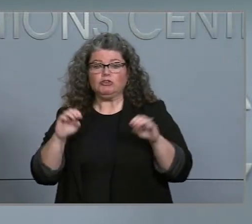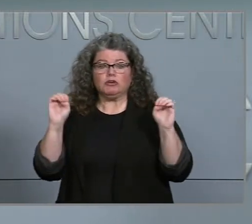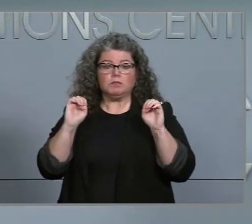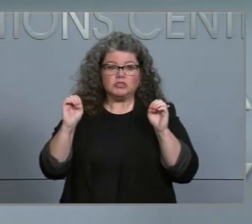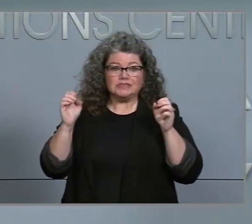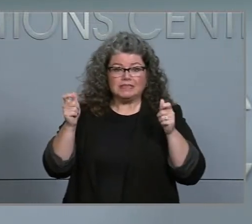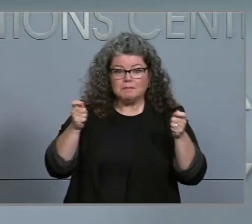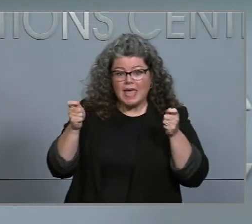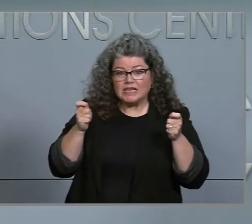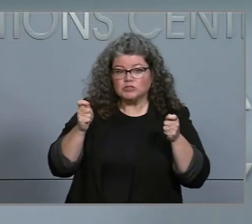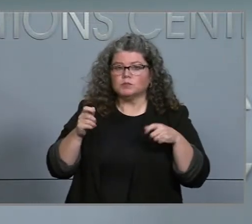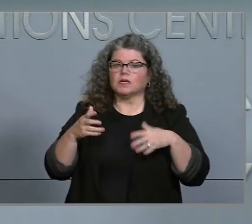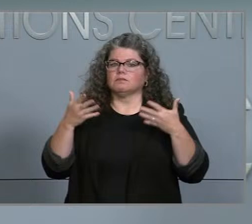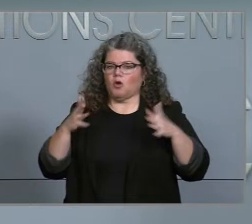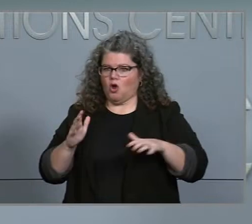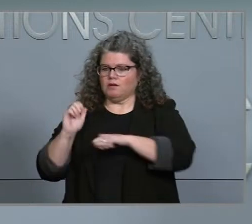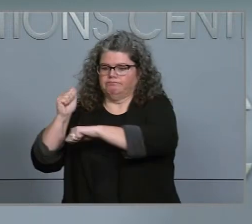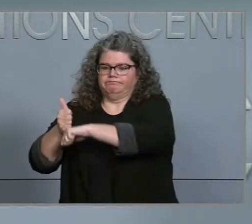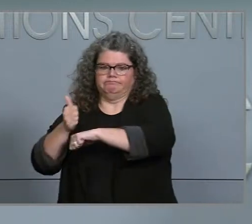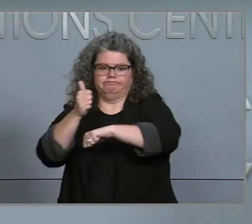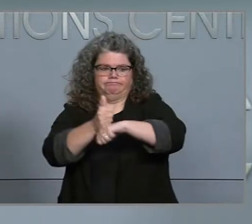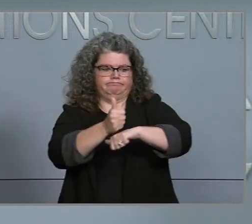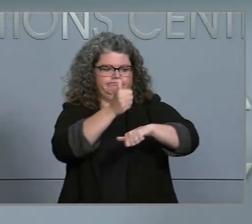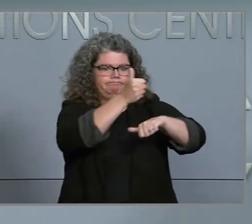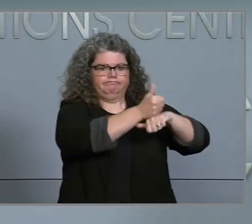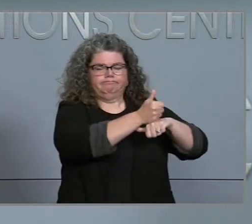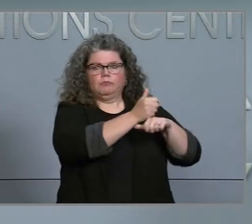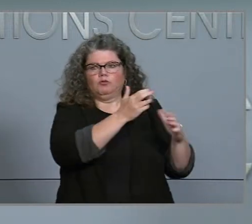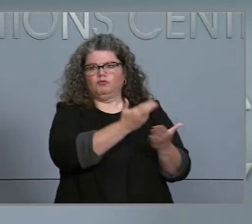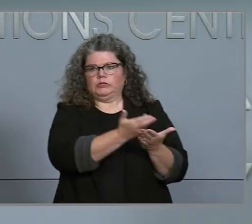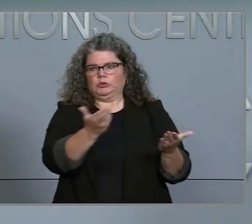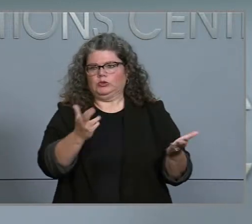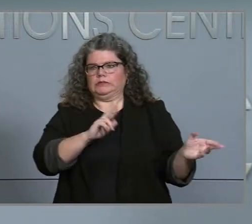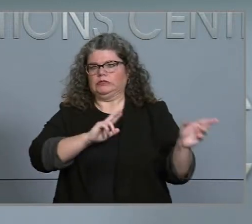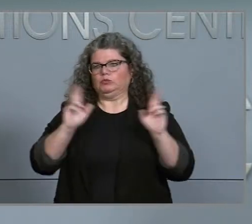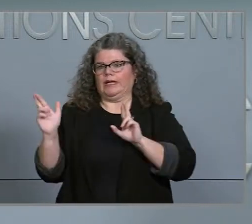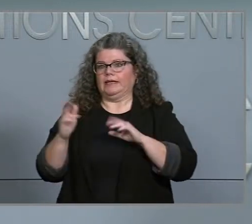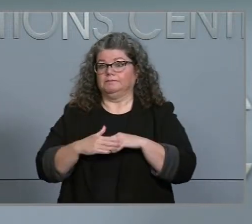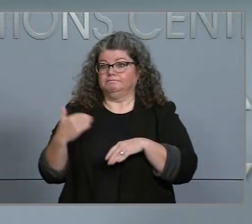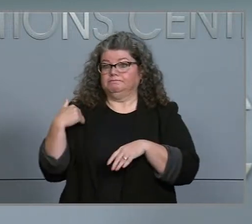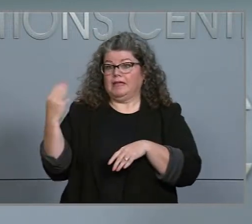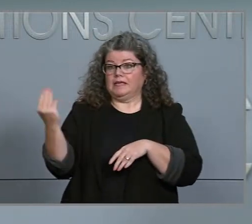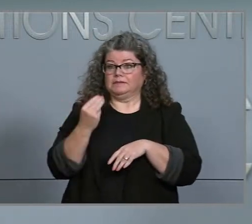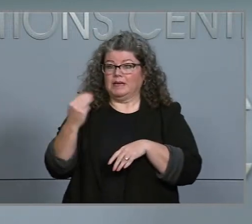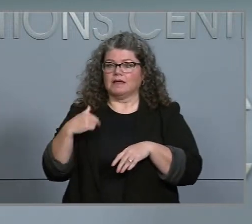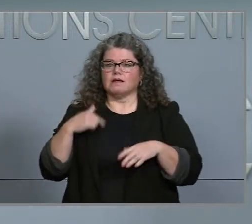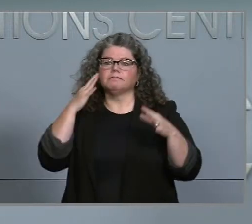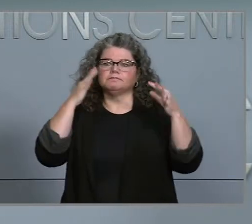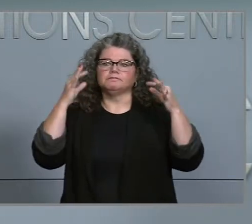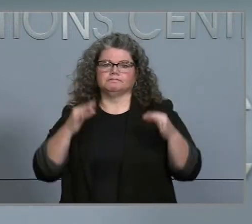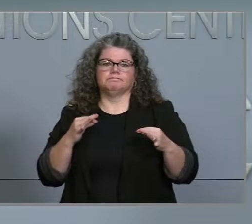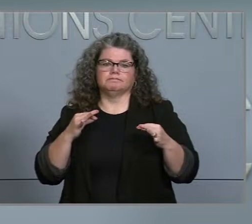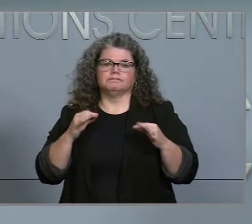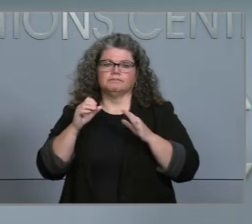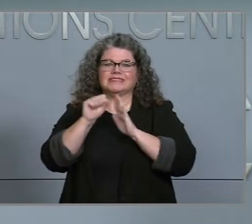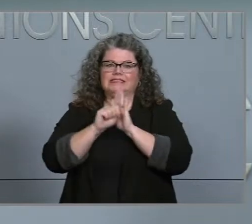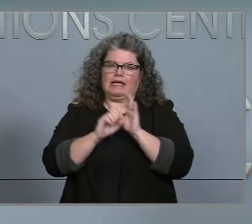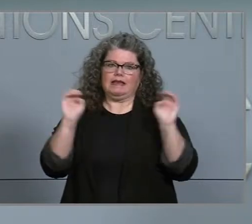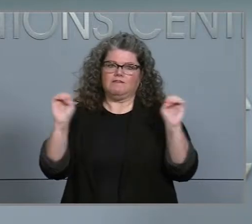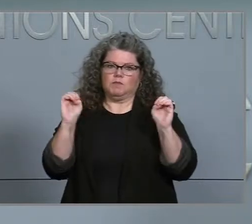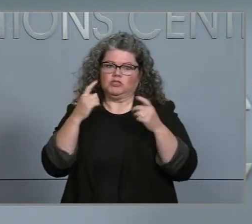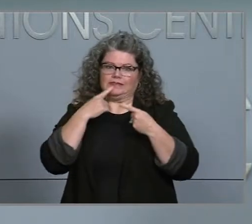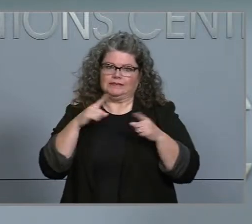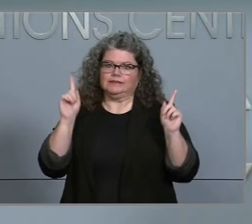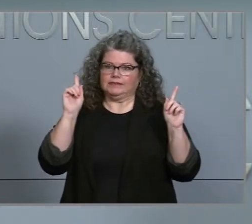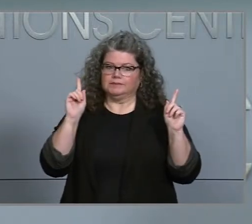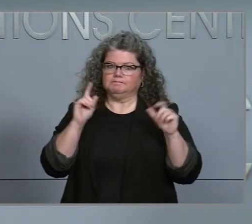state are deploying resources strategically. On Monday, I declared a state of emergency to help move supplies, equipment,